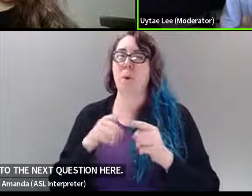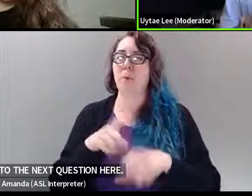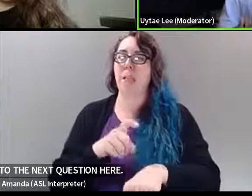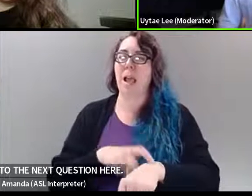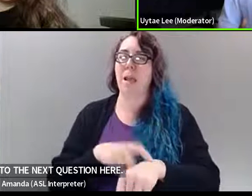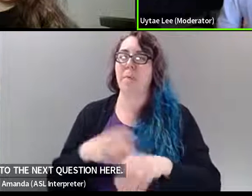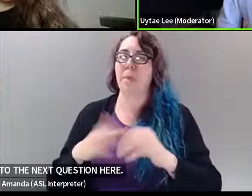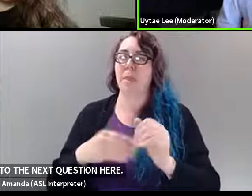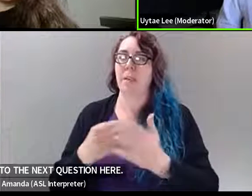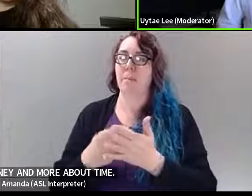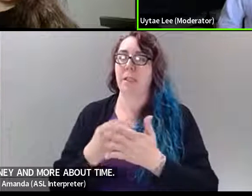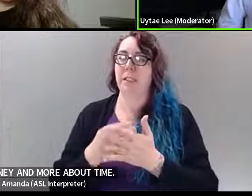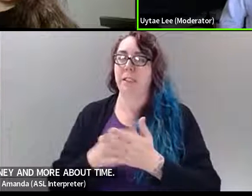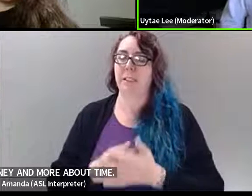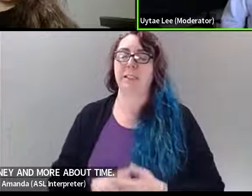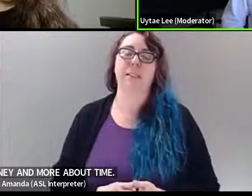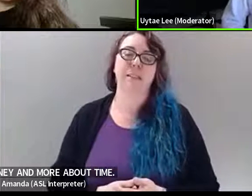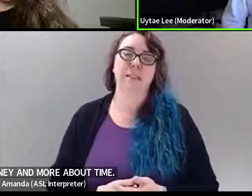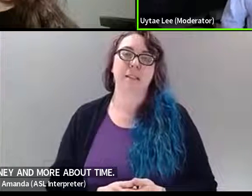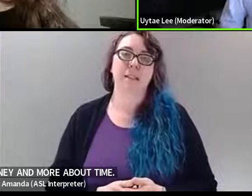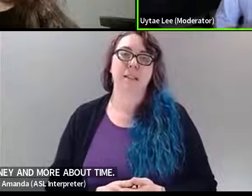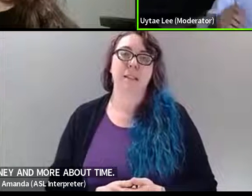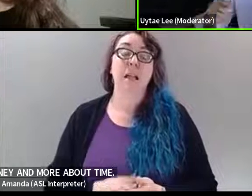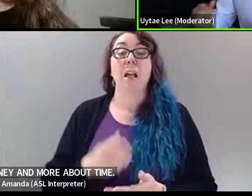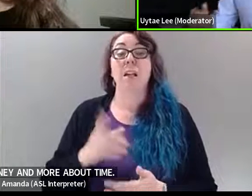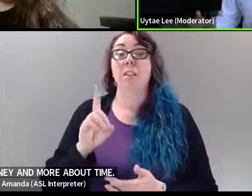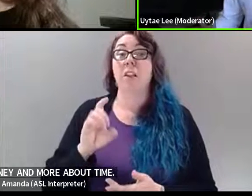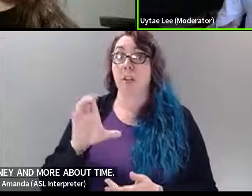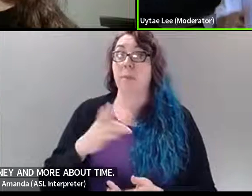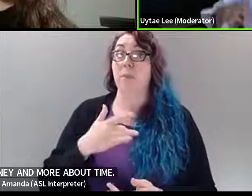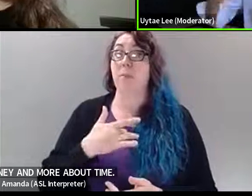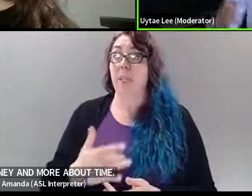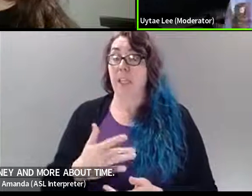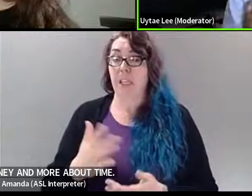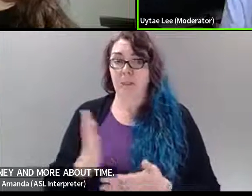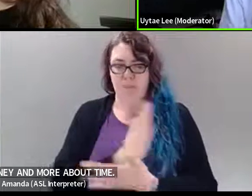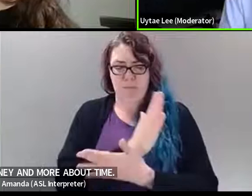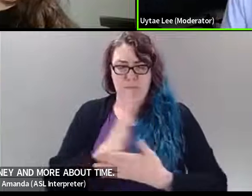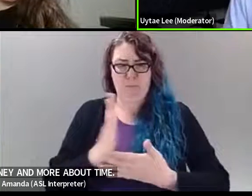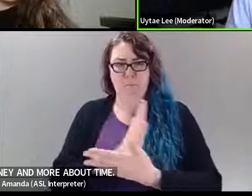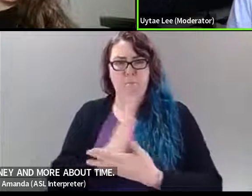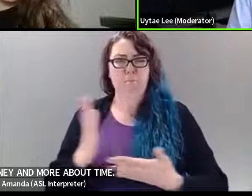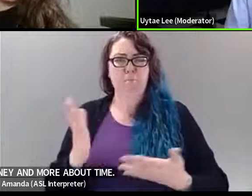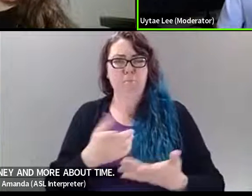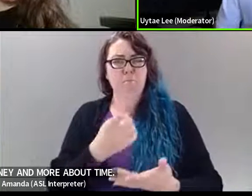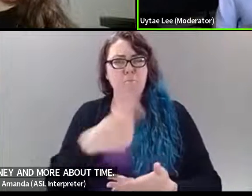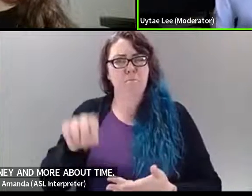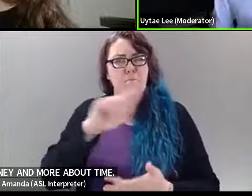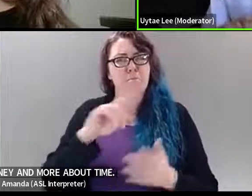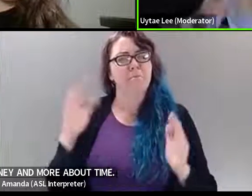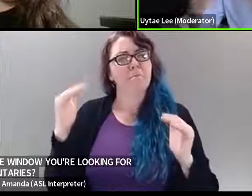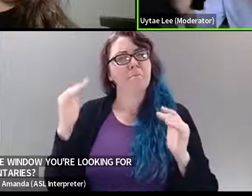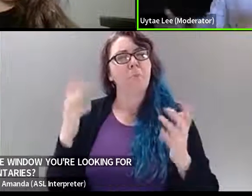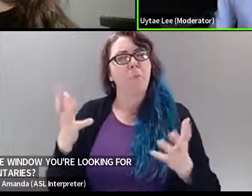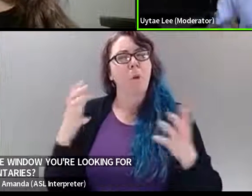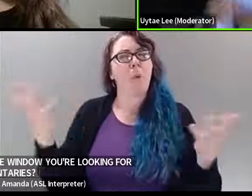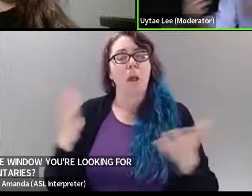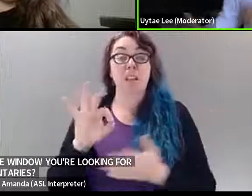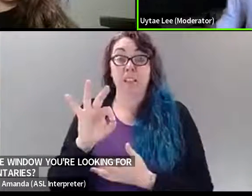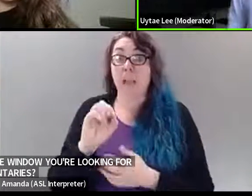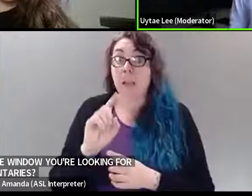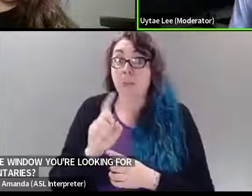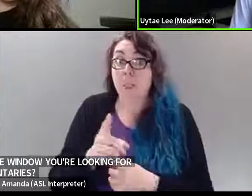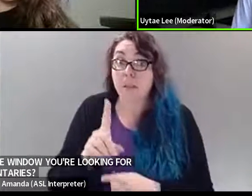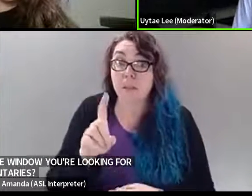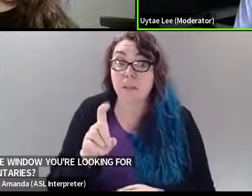looking for documentaries? Can it be a 90-minute? Are there 90-minute slots? Is there a general